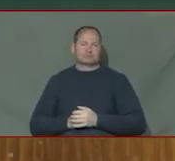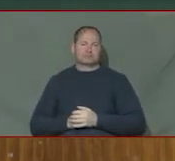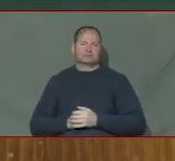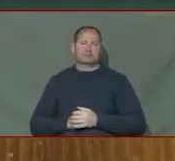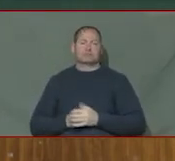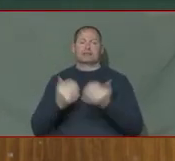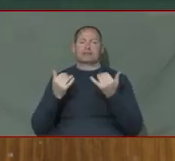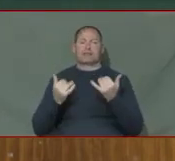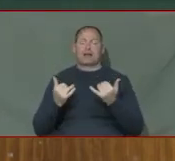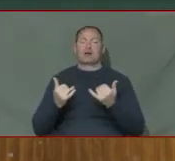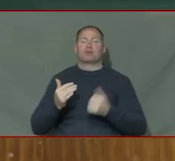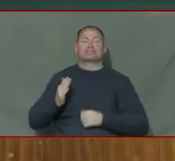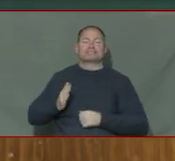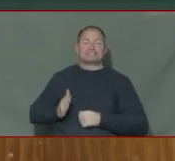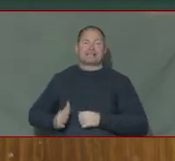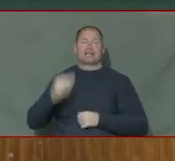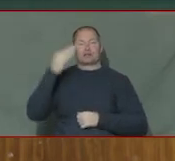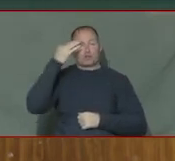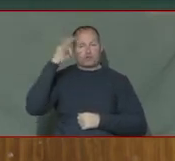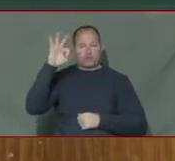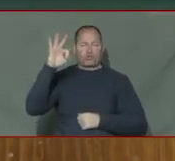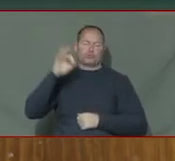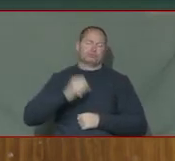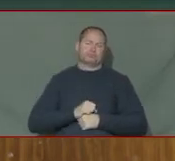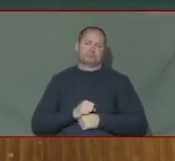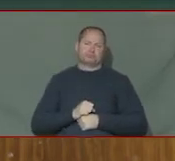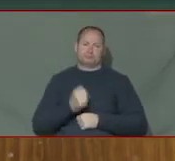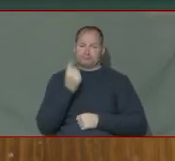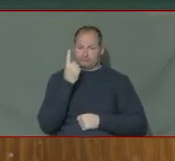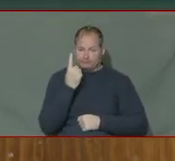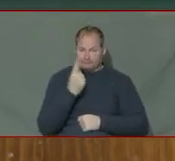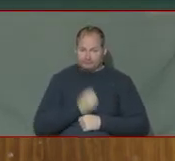equal to side cubed. Do you all understand that?